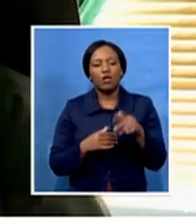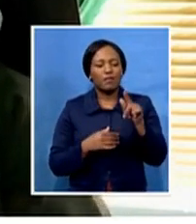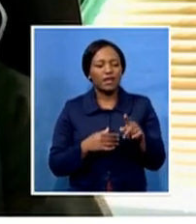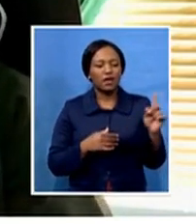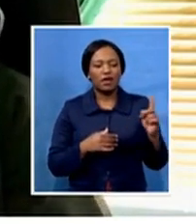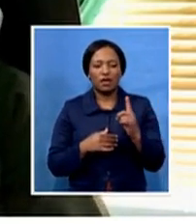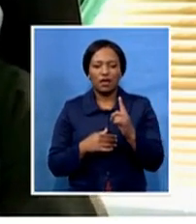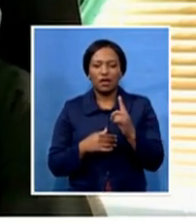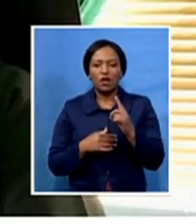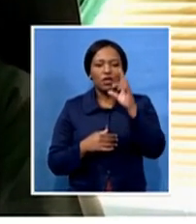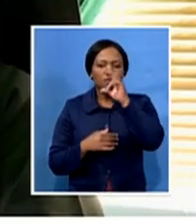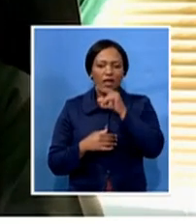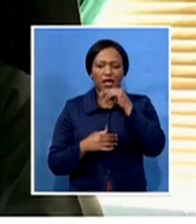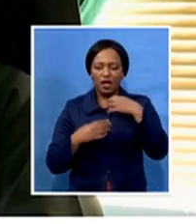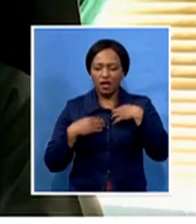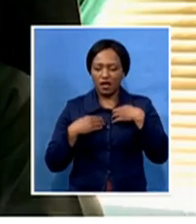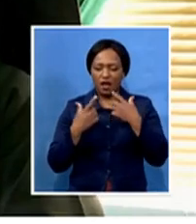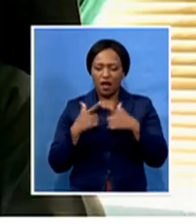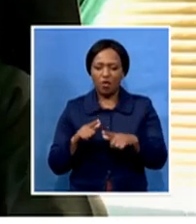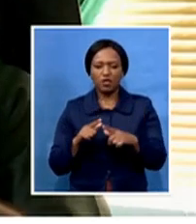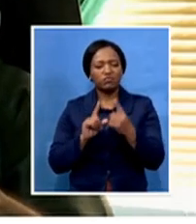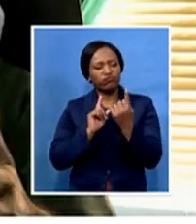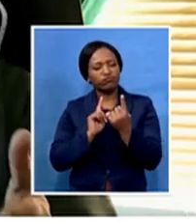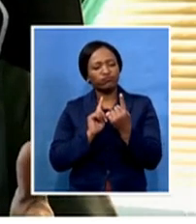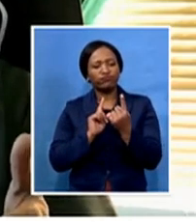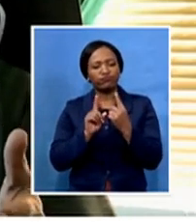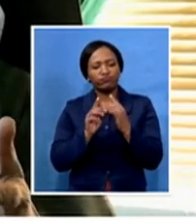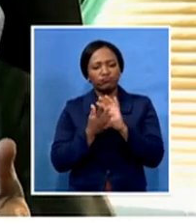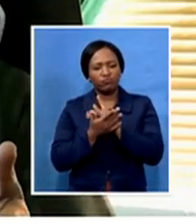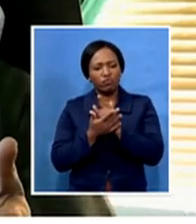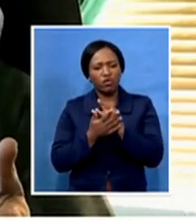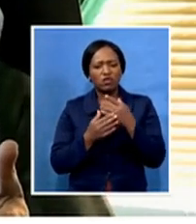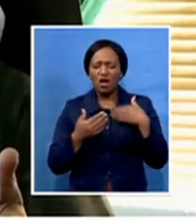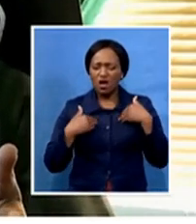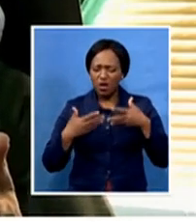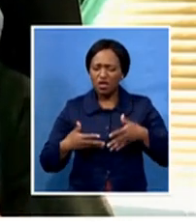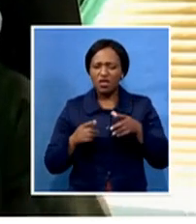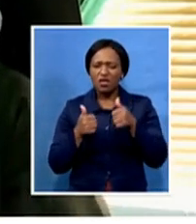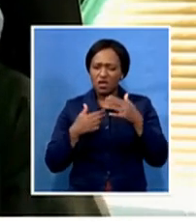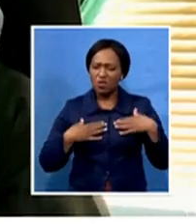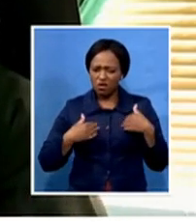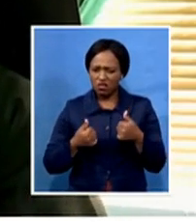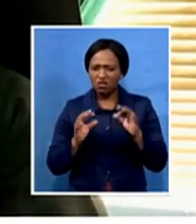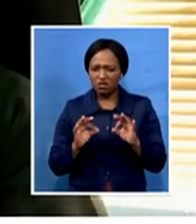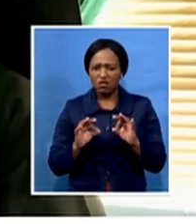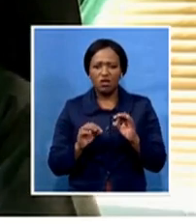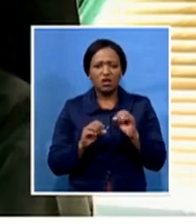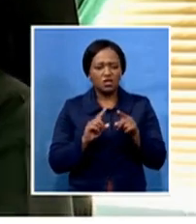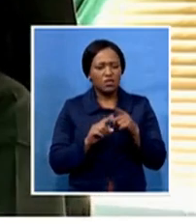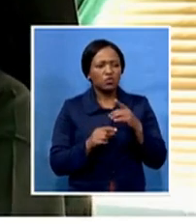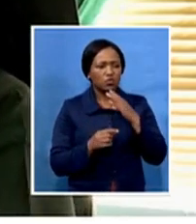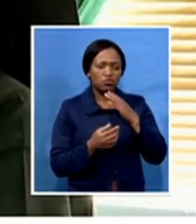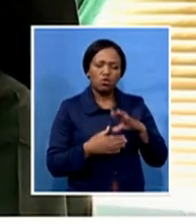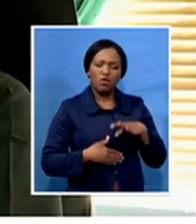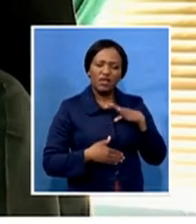you that they are there, and they are recovering, and they reassure and they welcome the new ones that are coming in full of anxiety, and then they